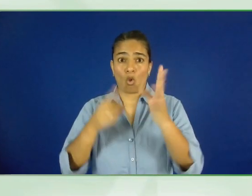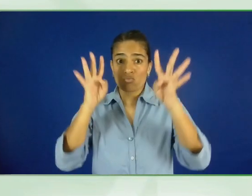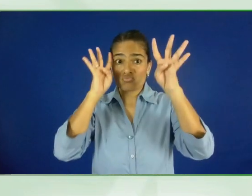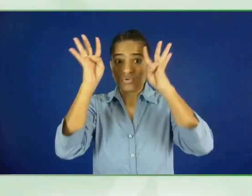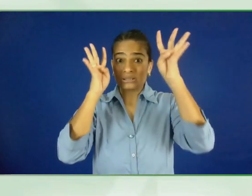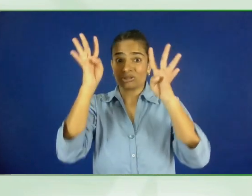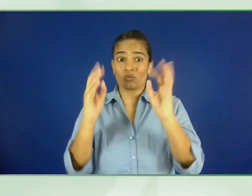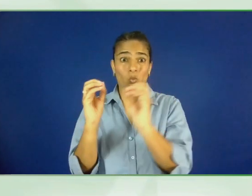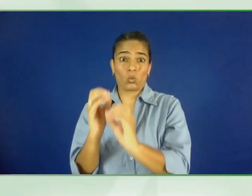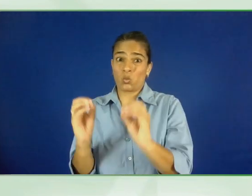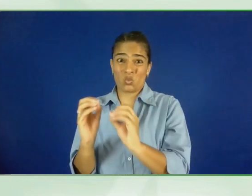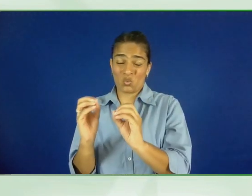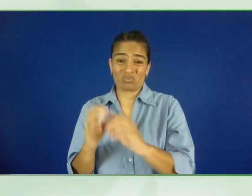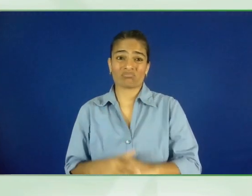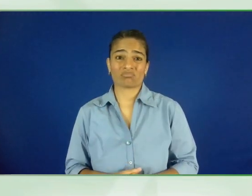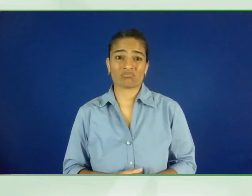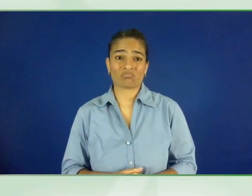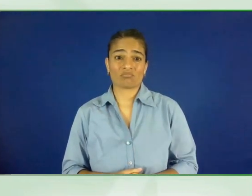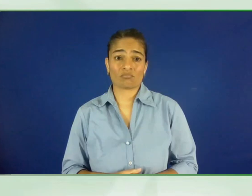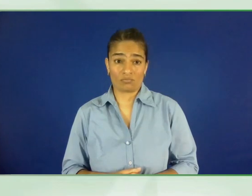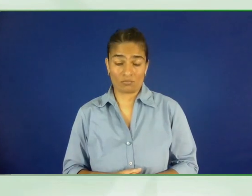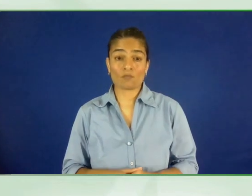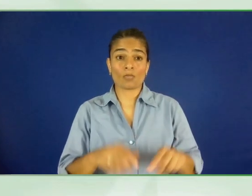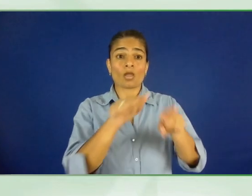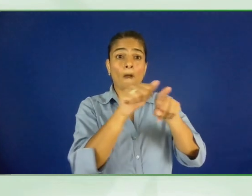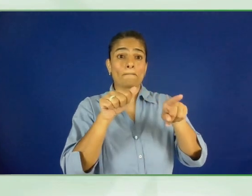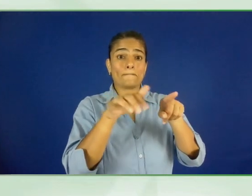media, the arts, and education.